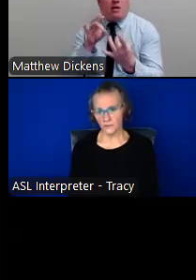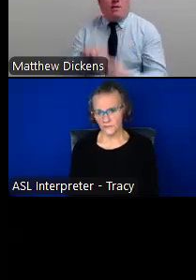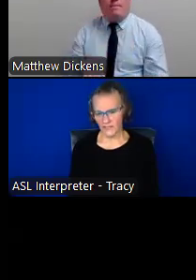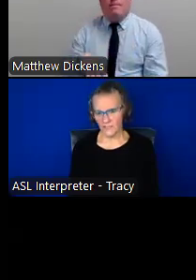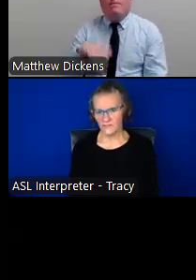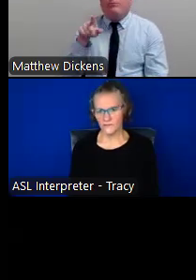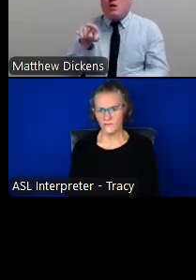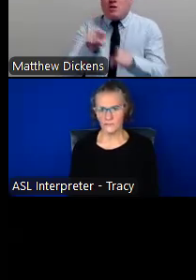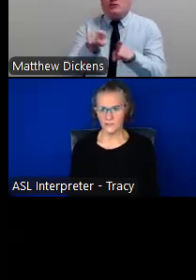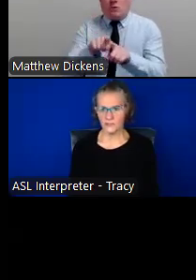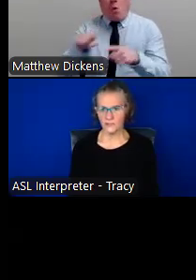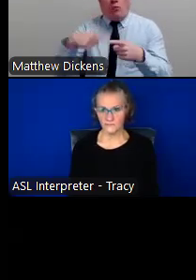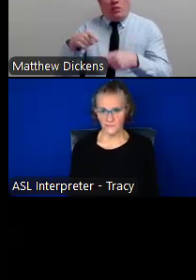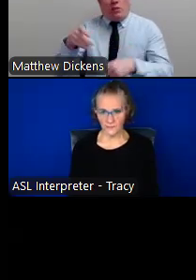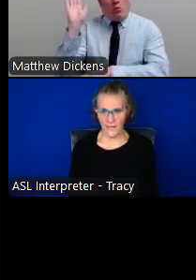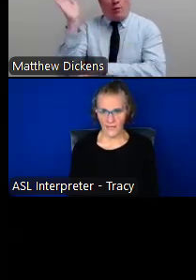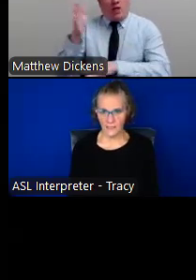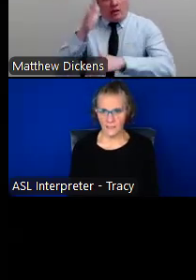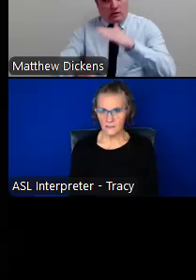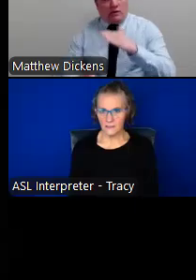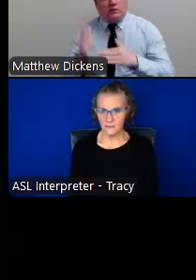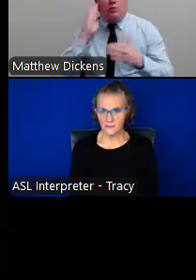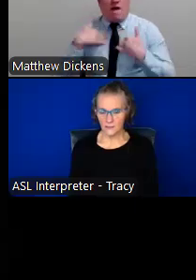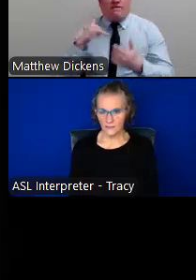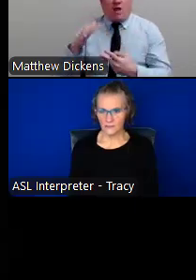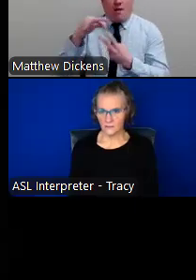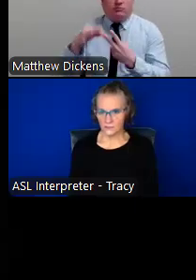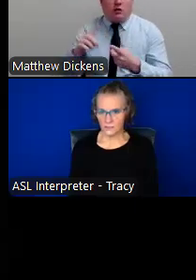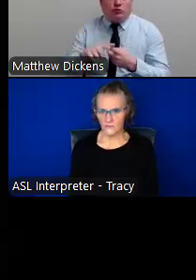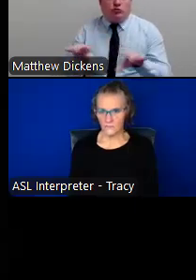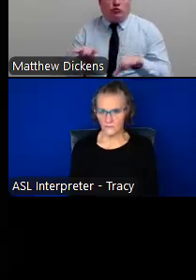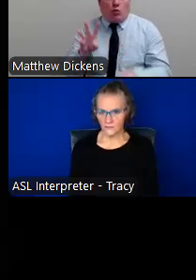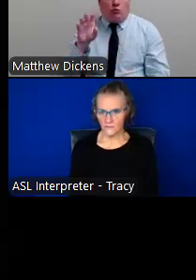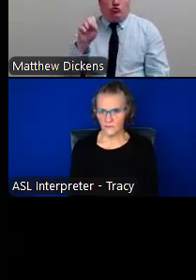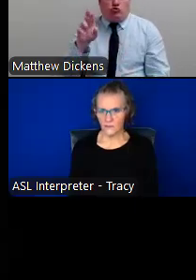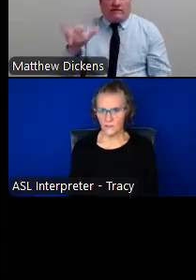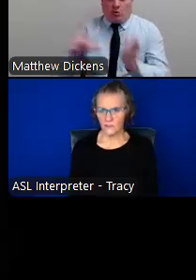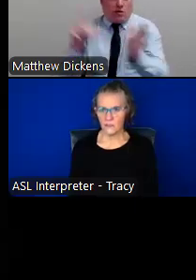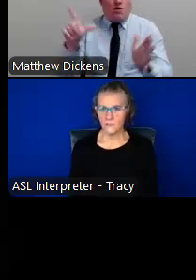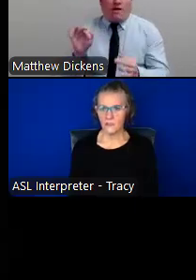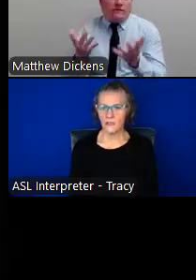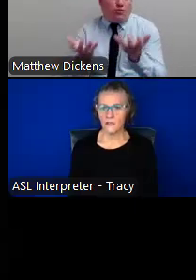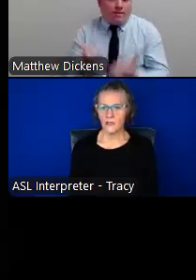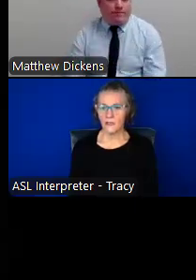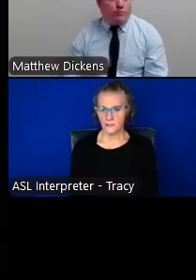a survey so that you have an opportunity to give us feedback. So at the conclusion of the